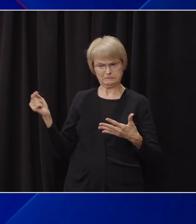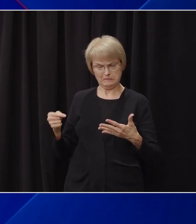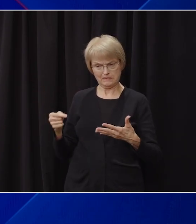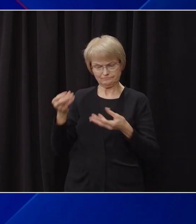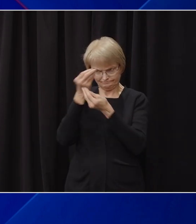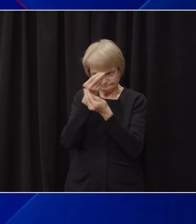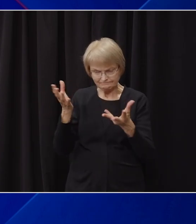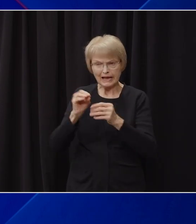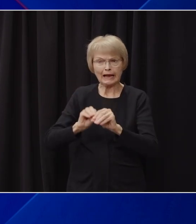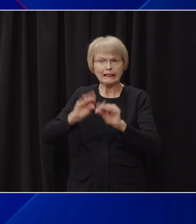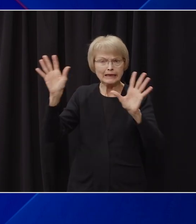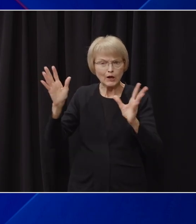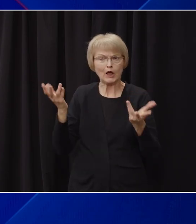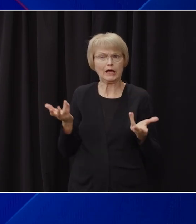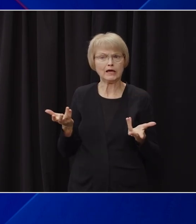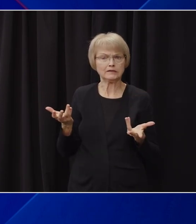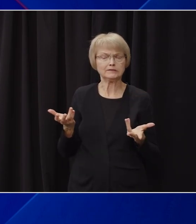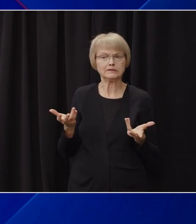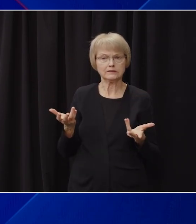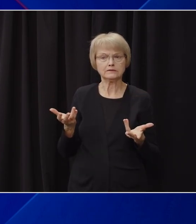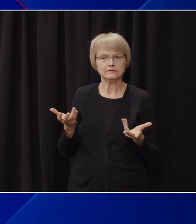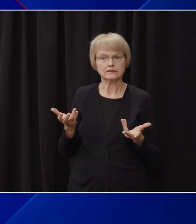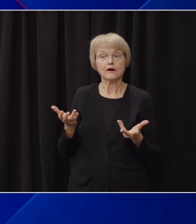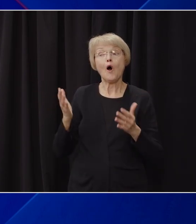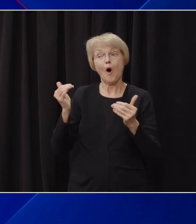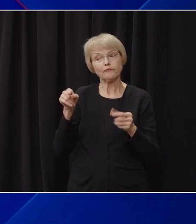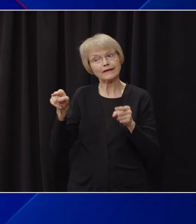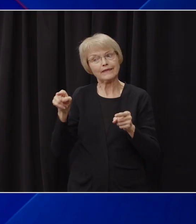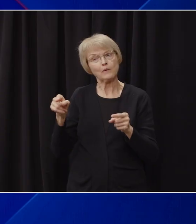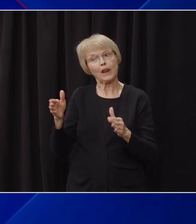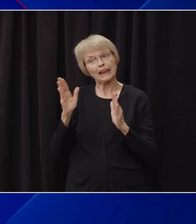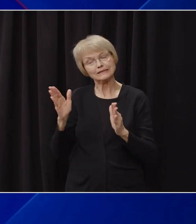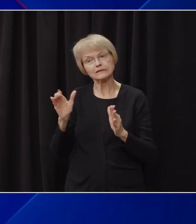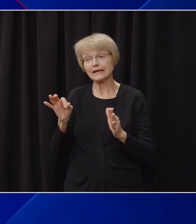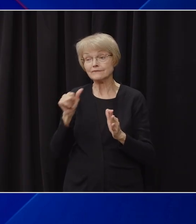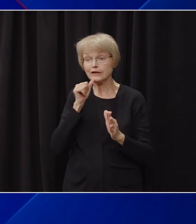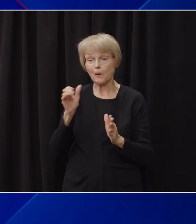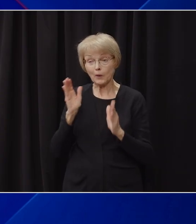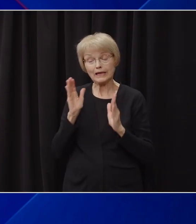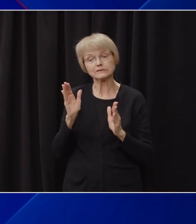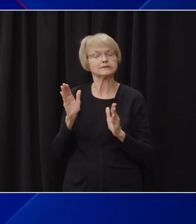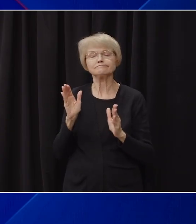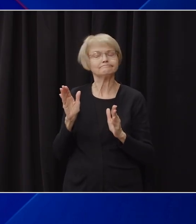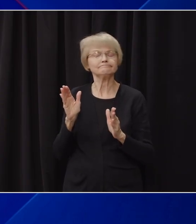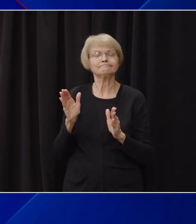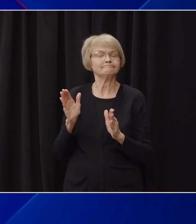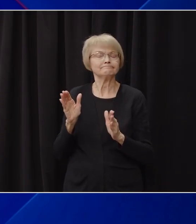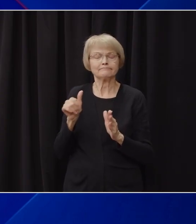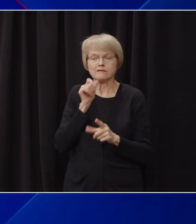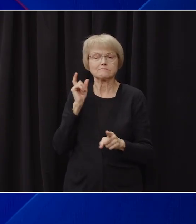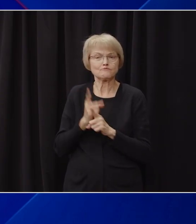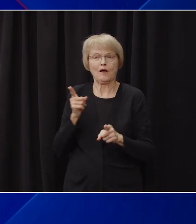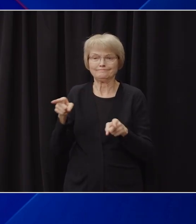clear. Hopefully people listen. If they don't, they shouldn't be in the positions they're in.